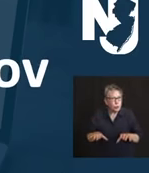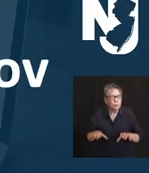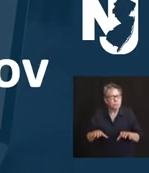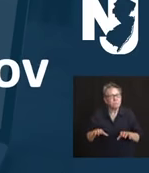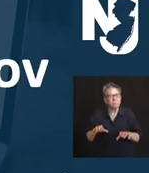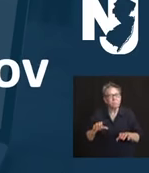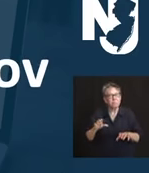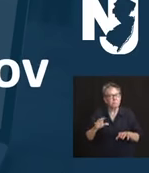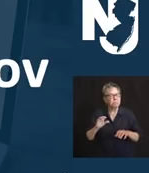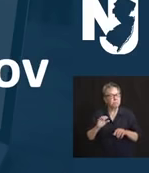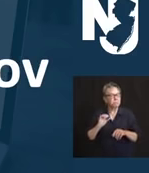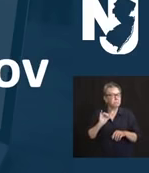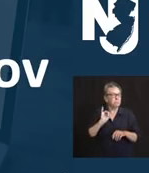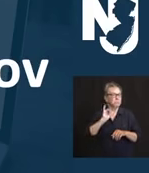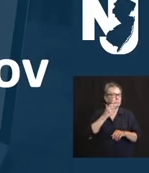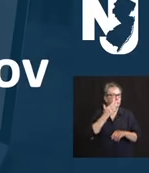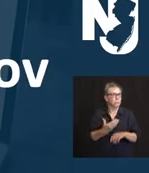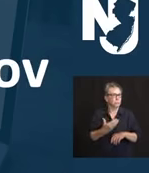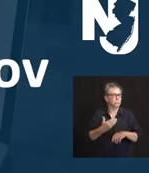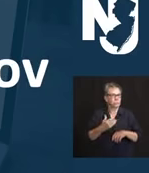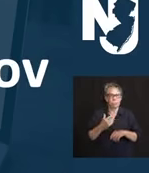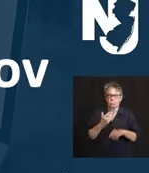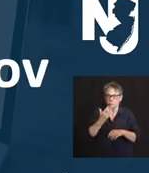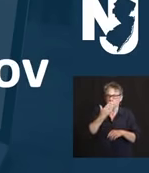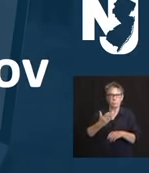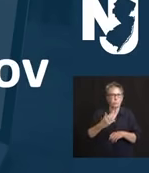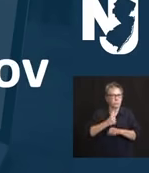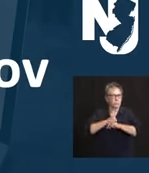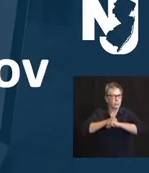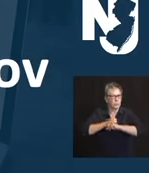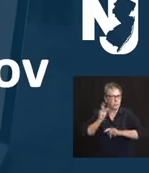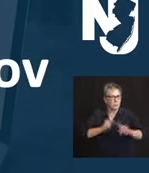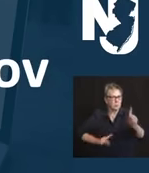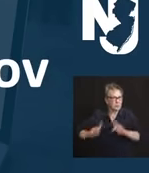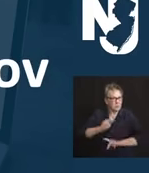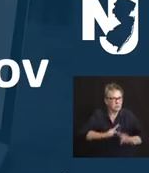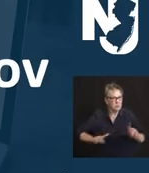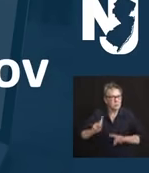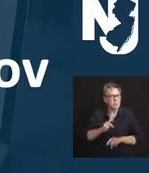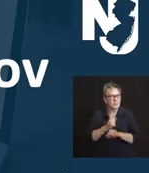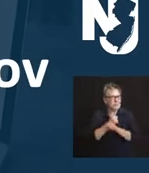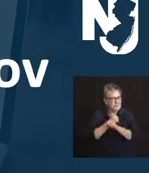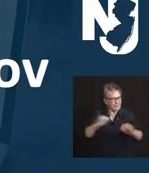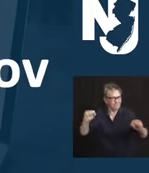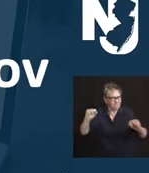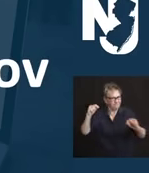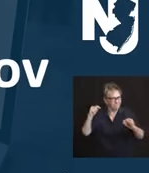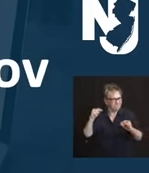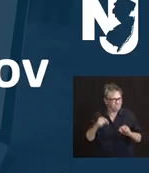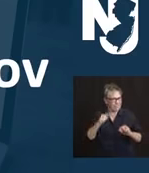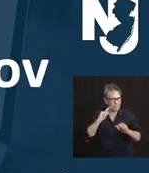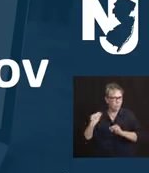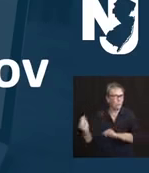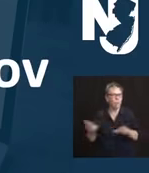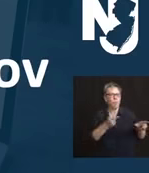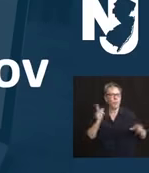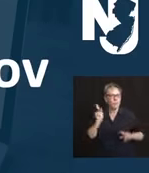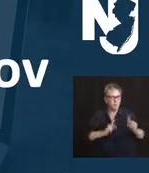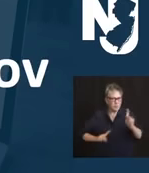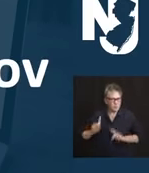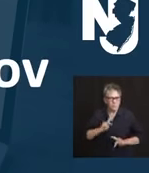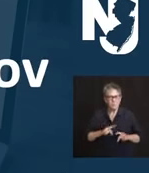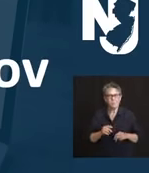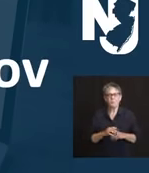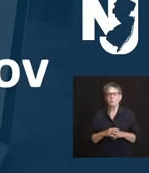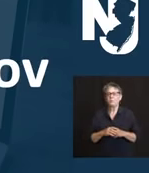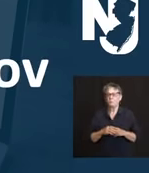to open in a responsible way are working. We want to get this economic restart going, but our ultimate goal